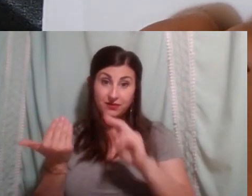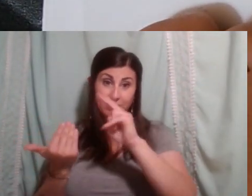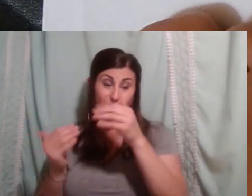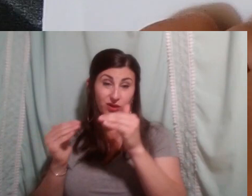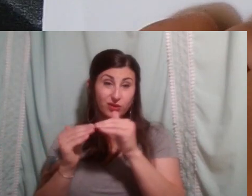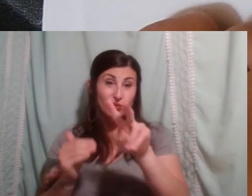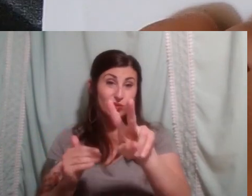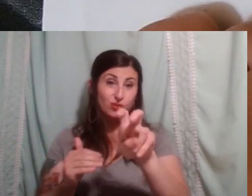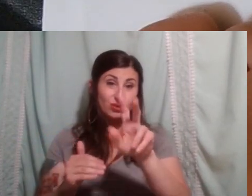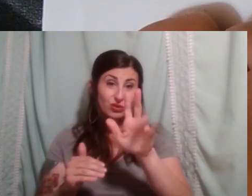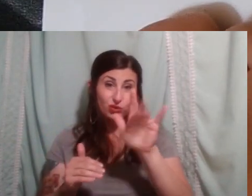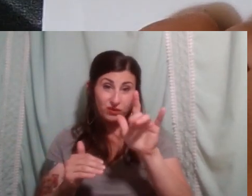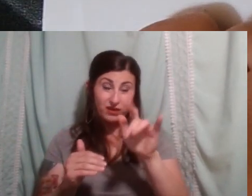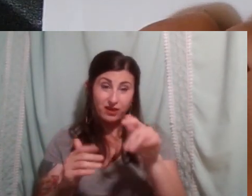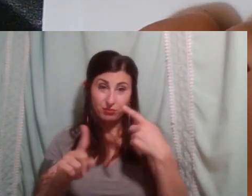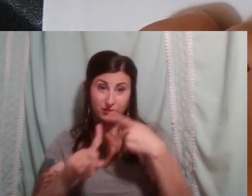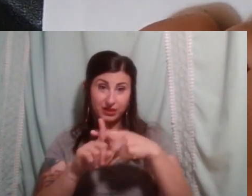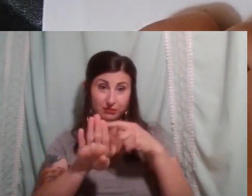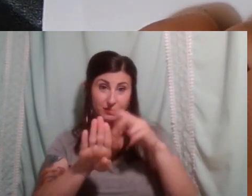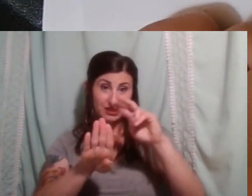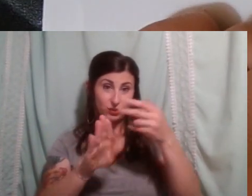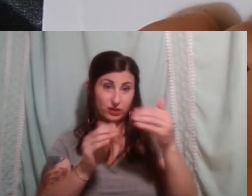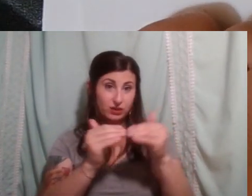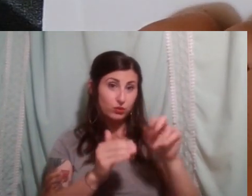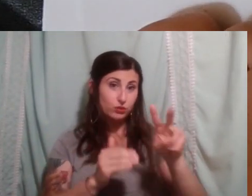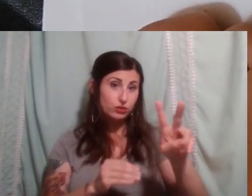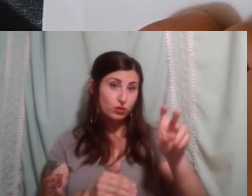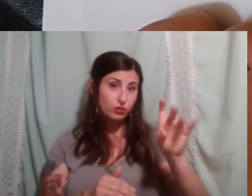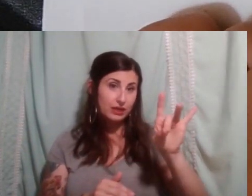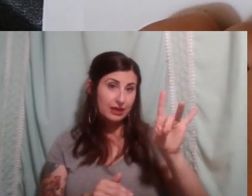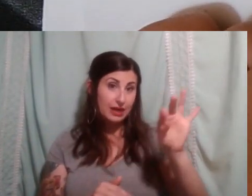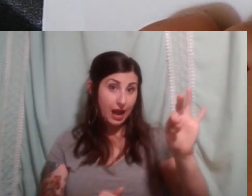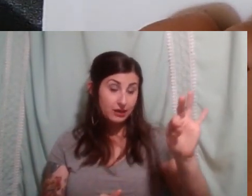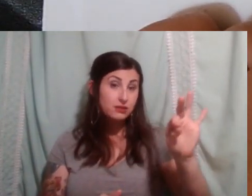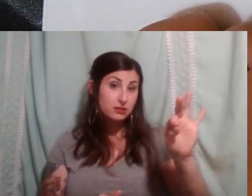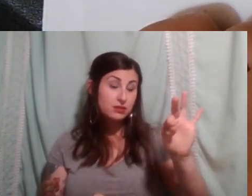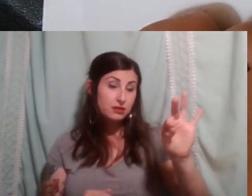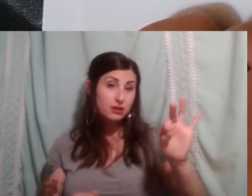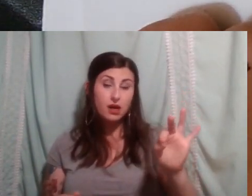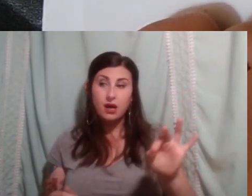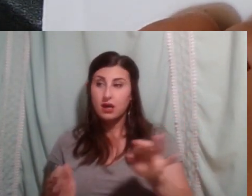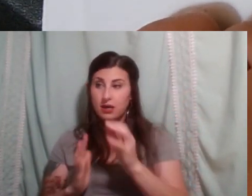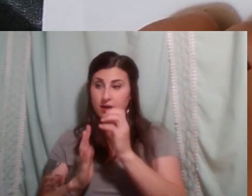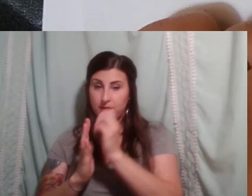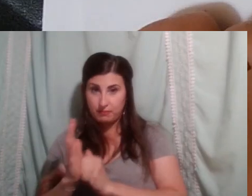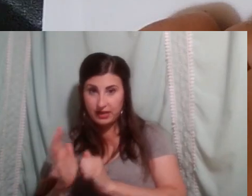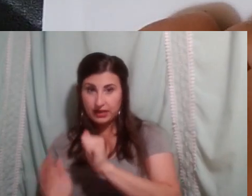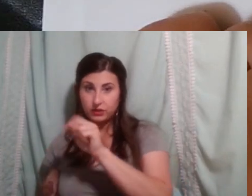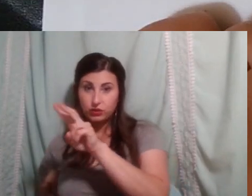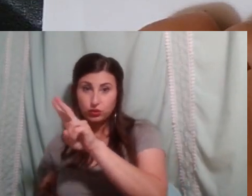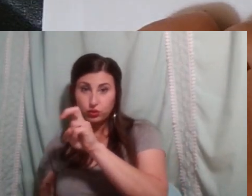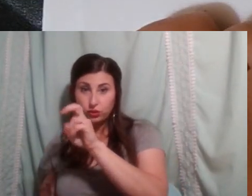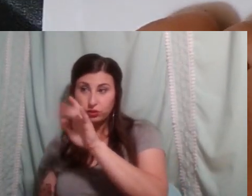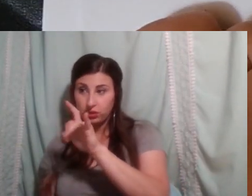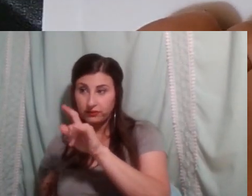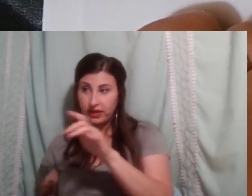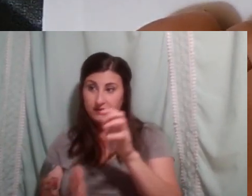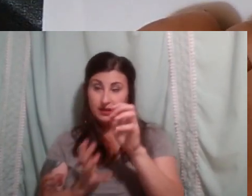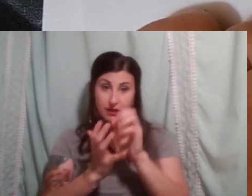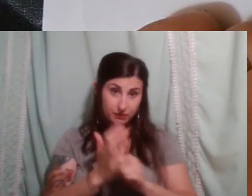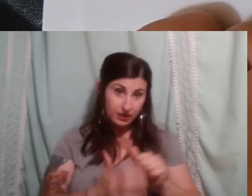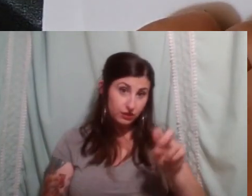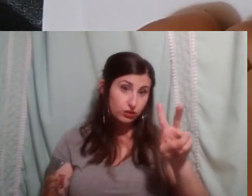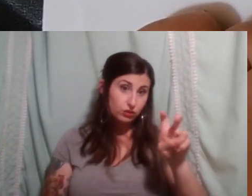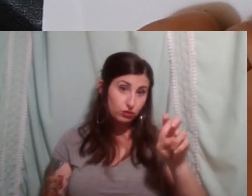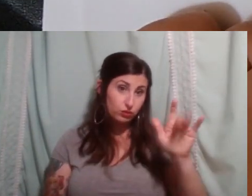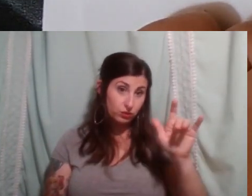squared is 225 plus b squared equals 289 minus